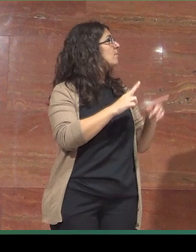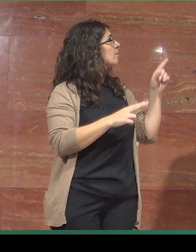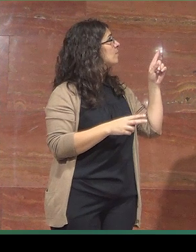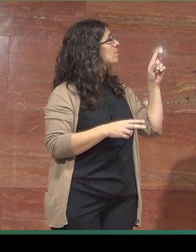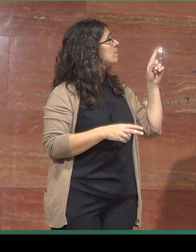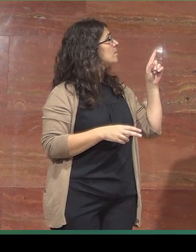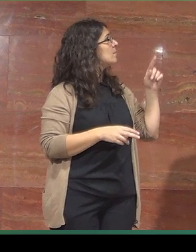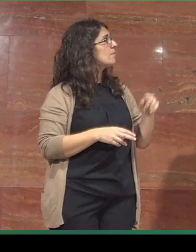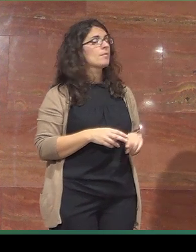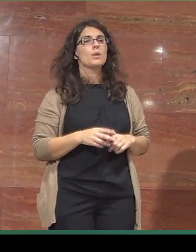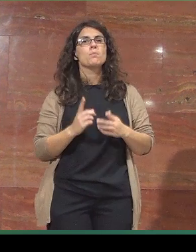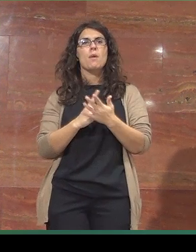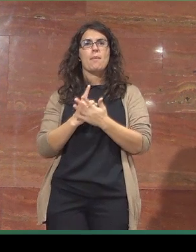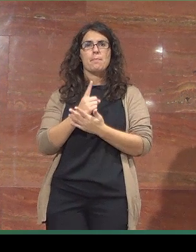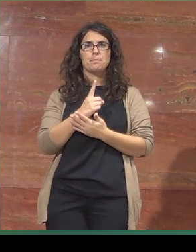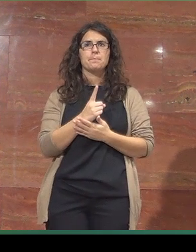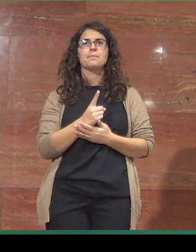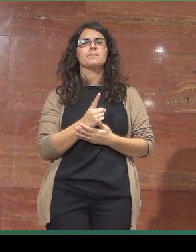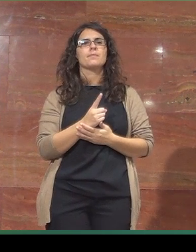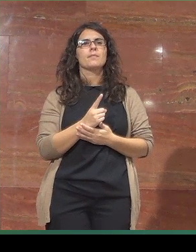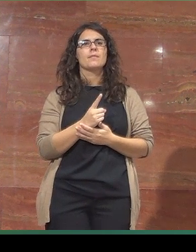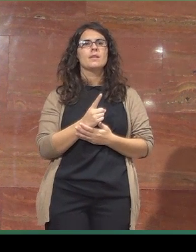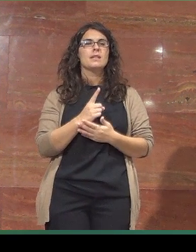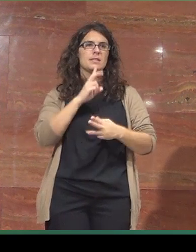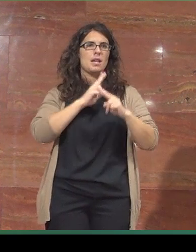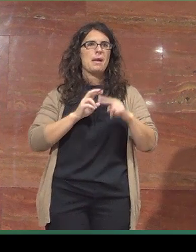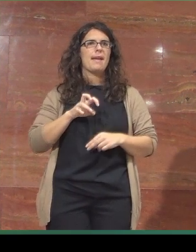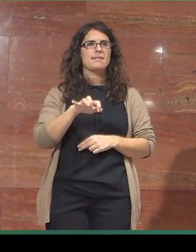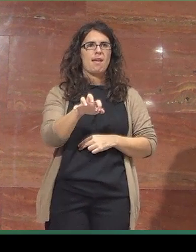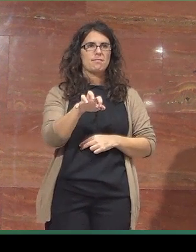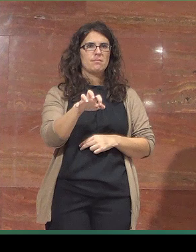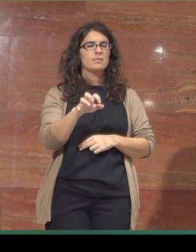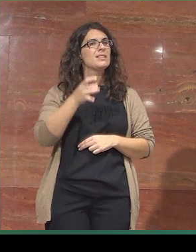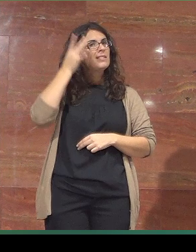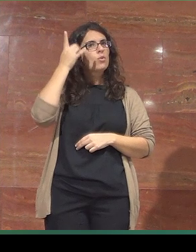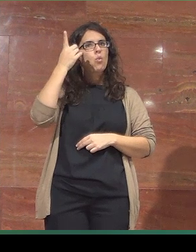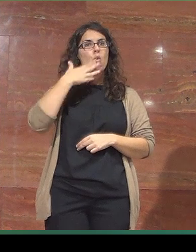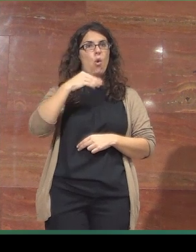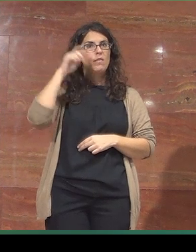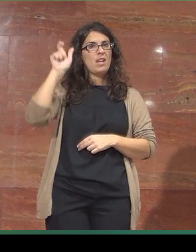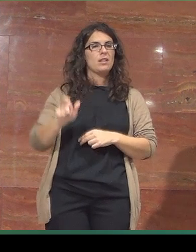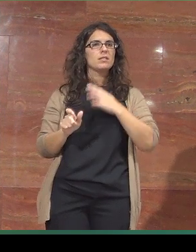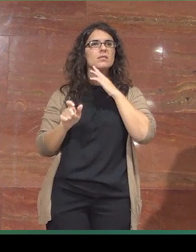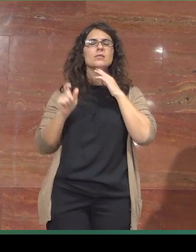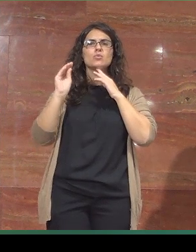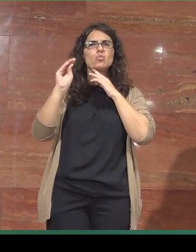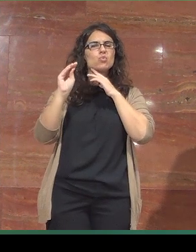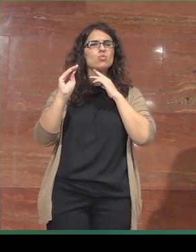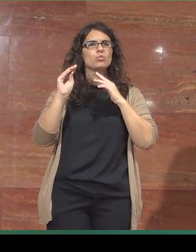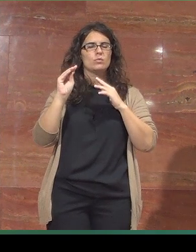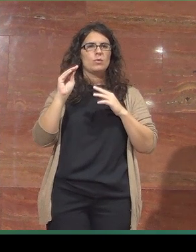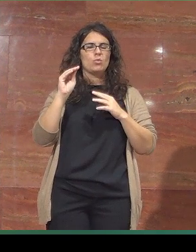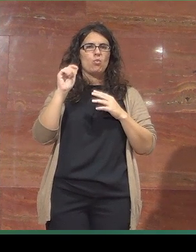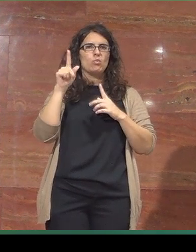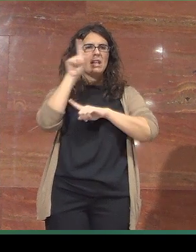invented in London by a young man with a learning disability who complained to Transport for London that he couldn't use